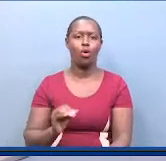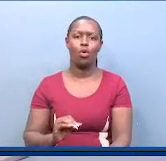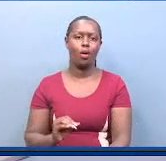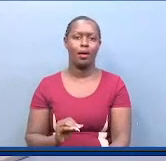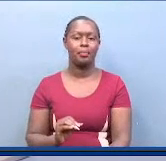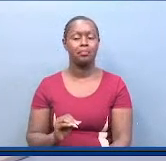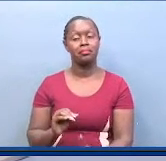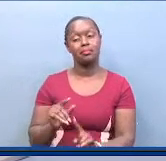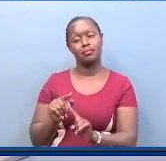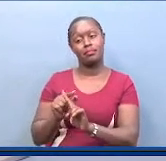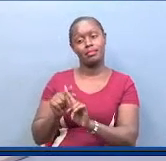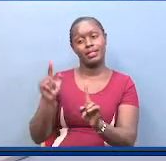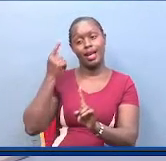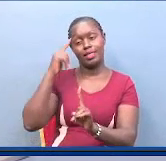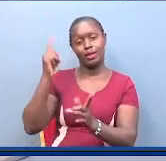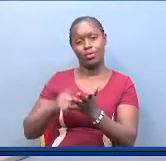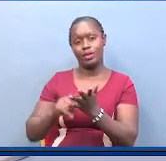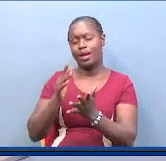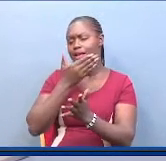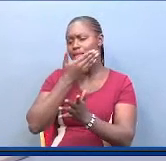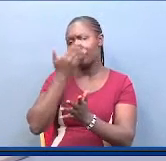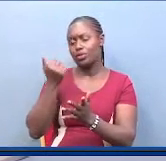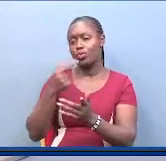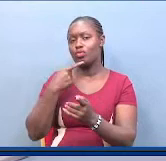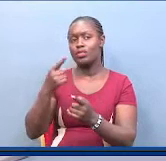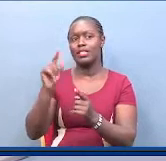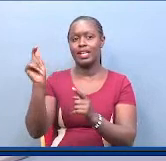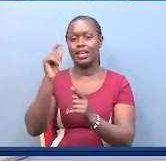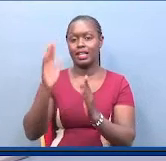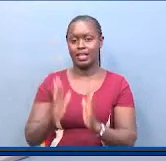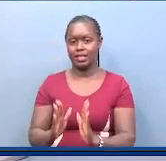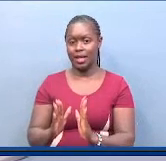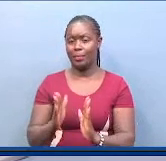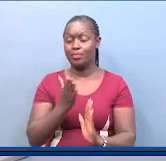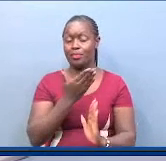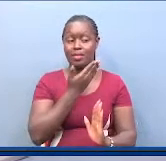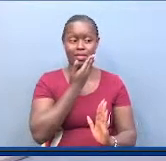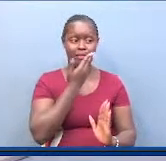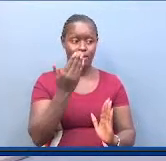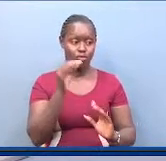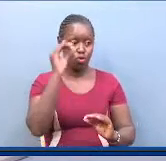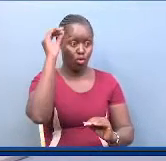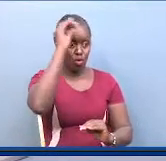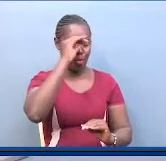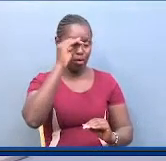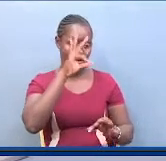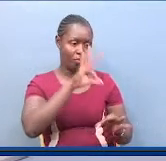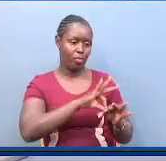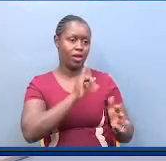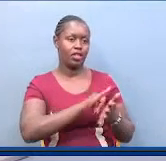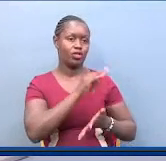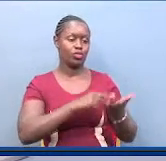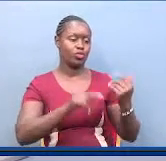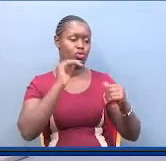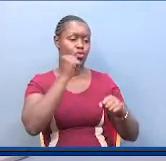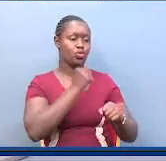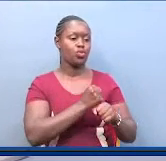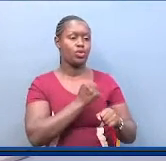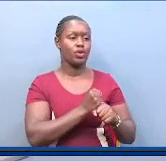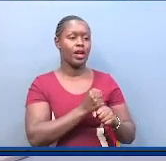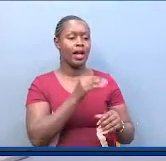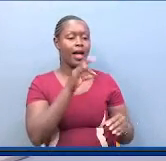the best, I want to tell Kenyans here, candidly, the best opinion poll is the one that you do at the polling